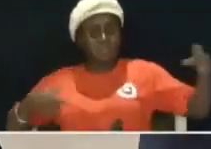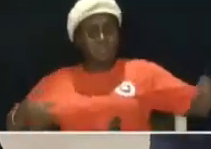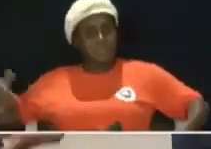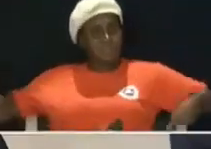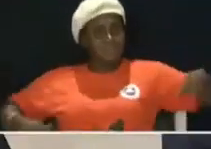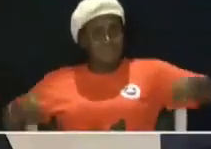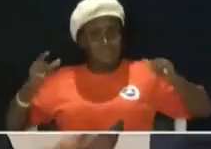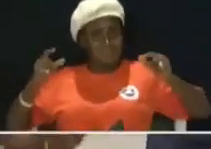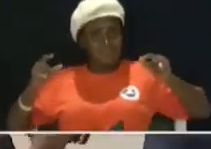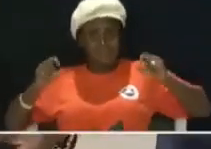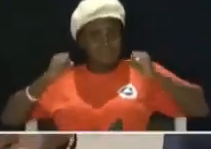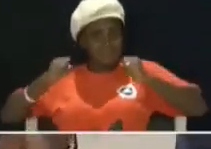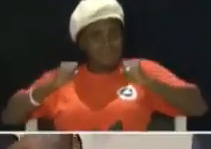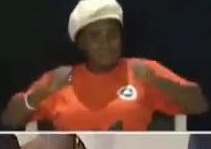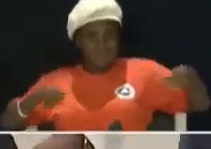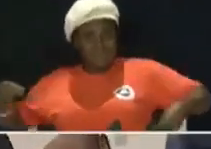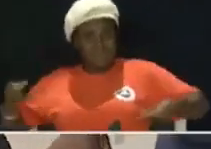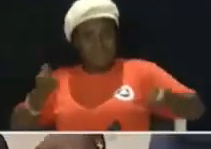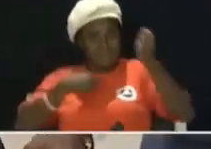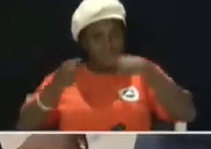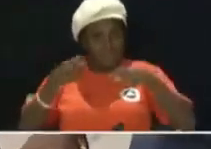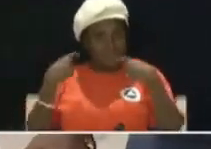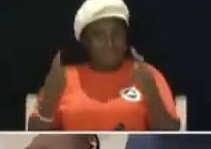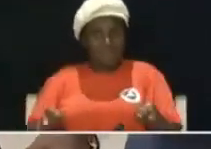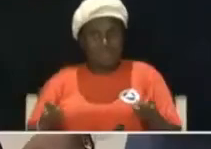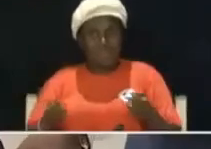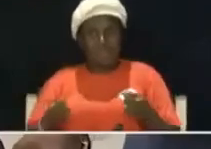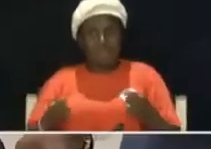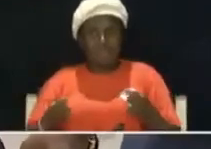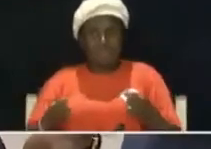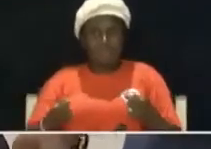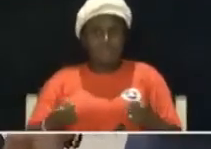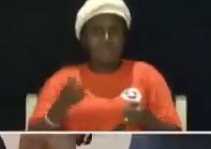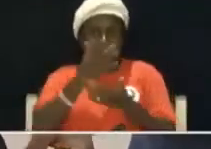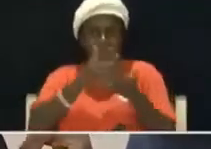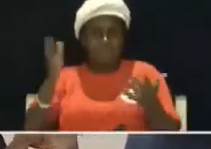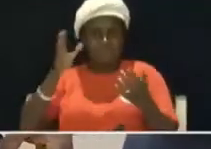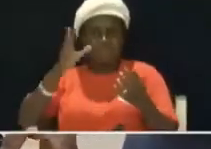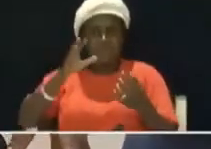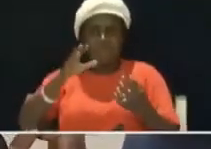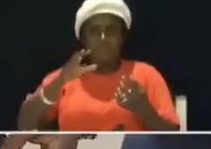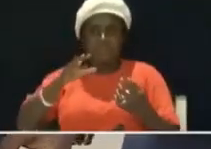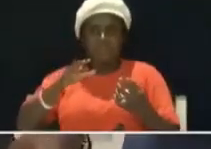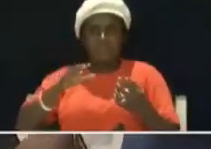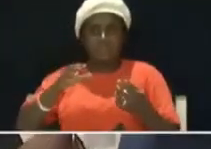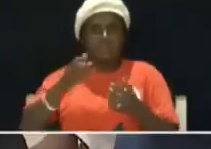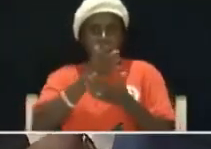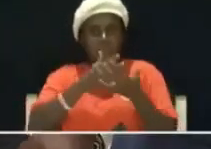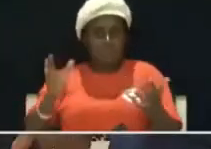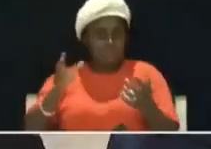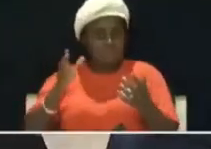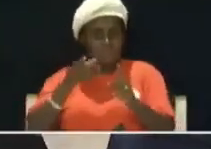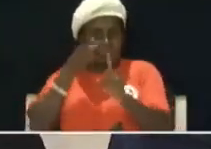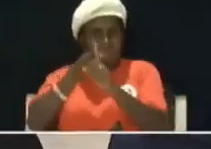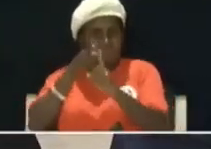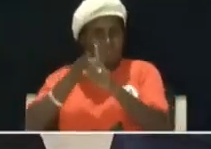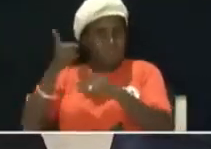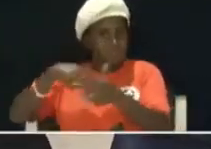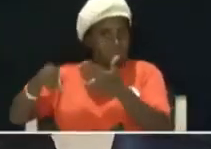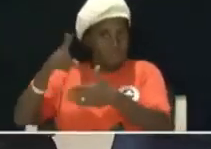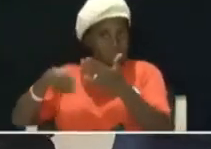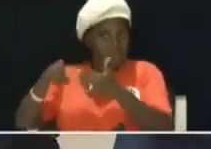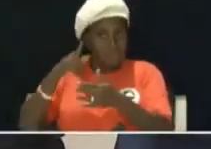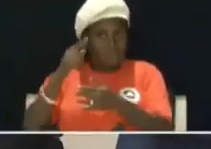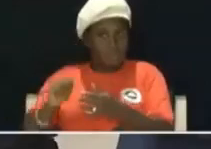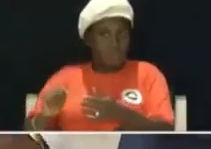4 days and strong antibiotics. Brethren, there is something peculiar or common with all these miscarriages. A giant dog will